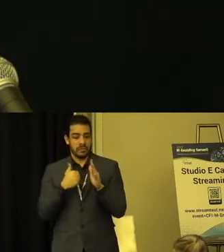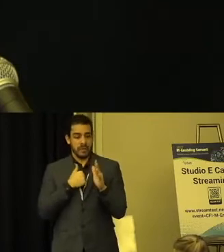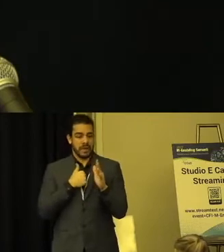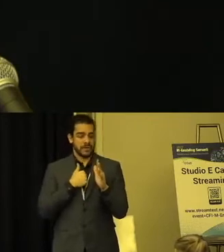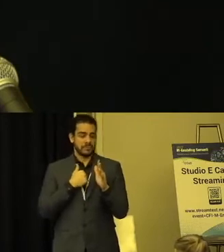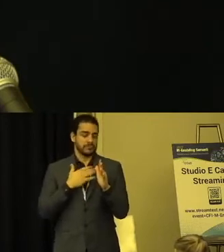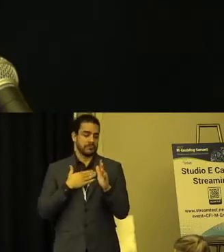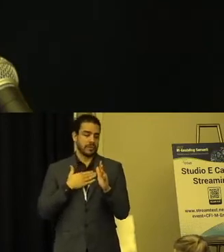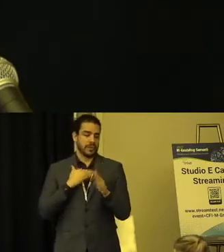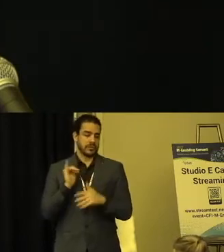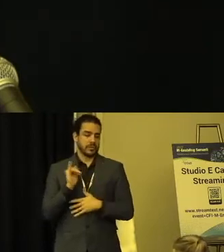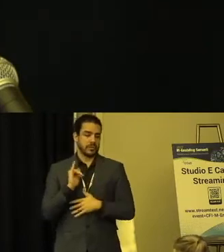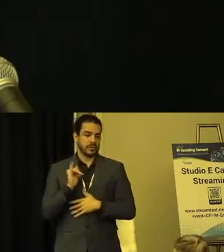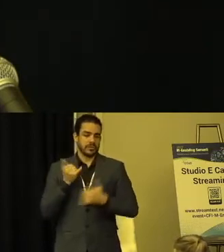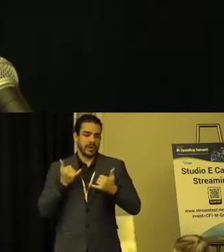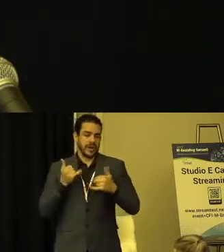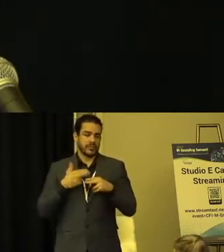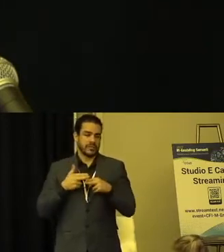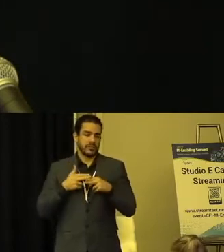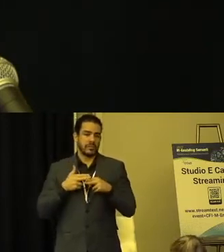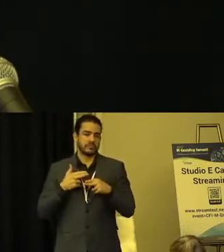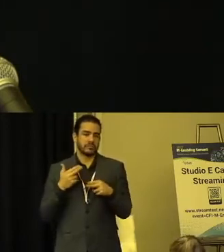which is only an interim role at the moment.